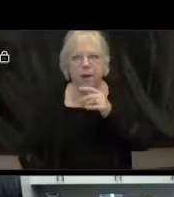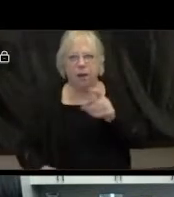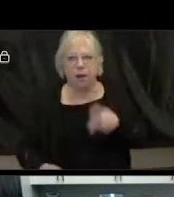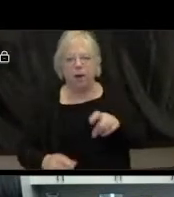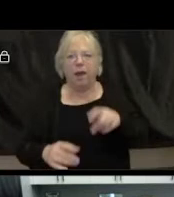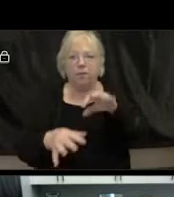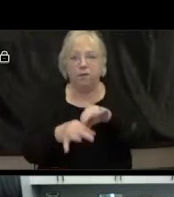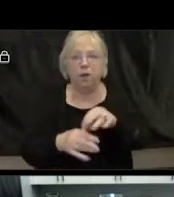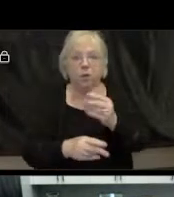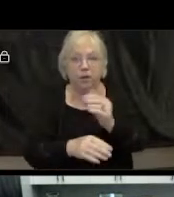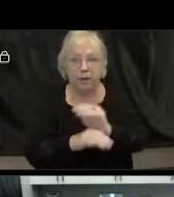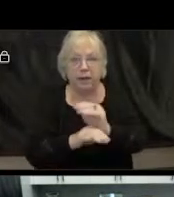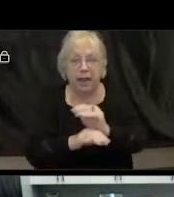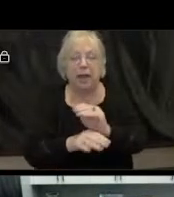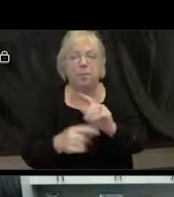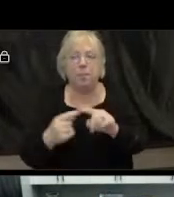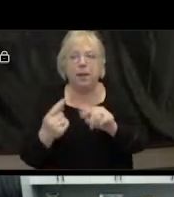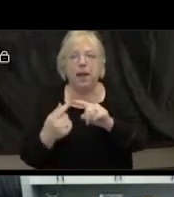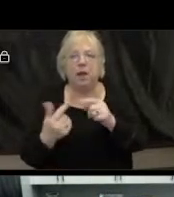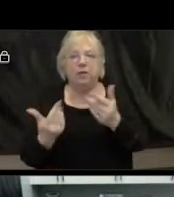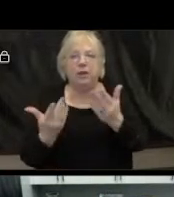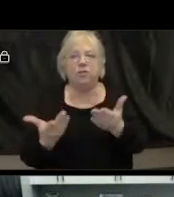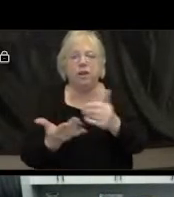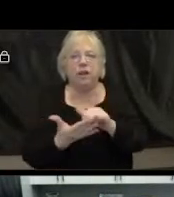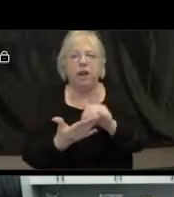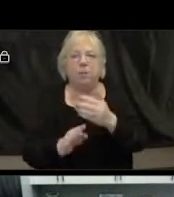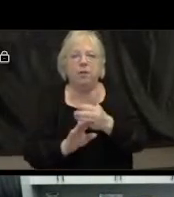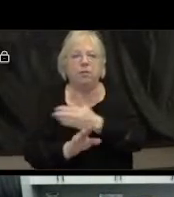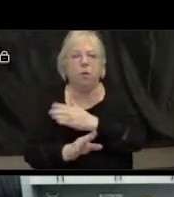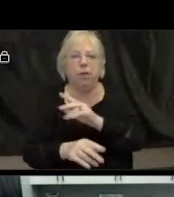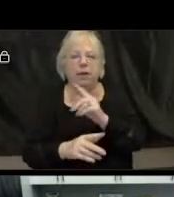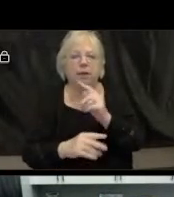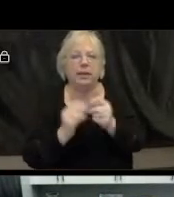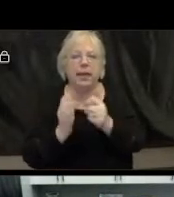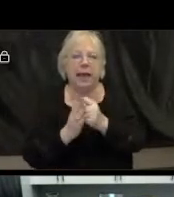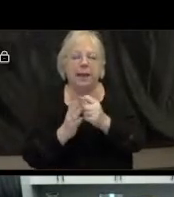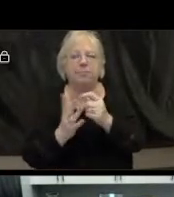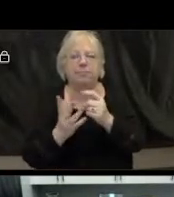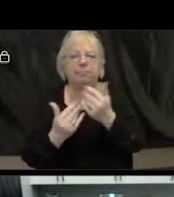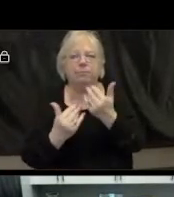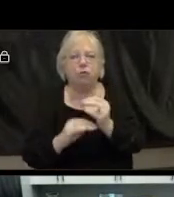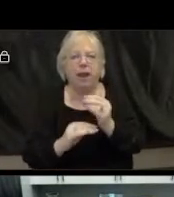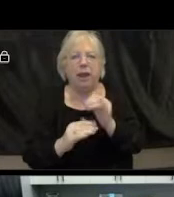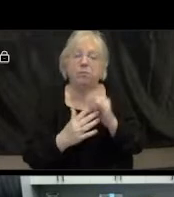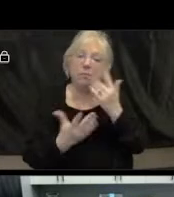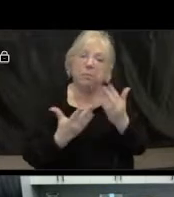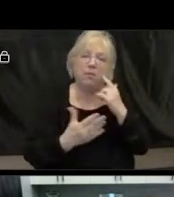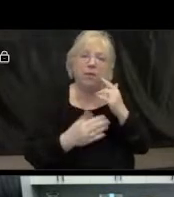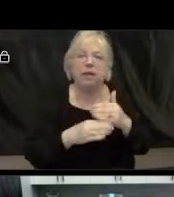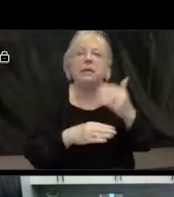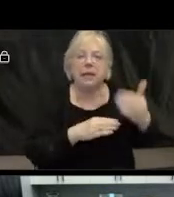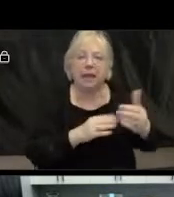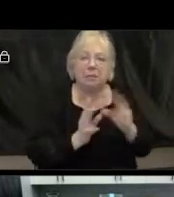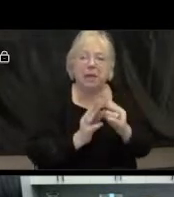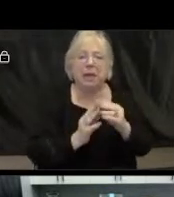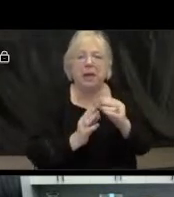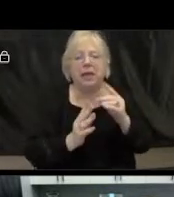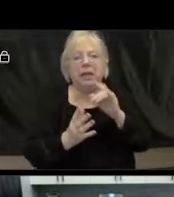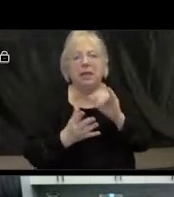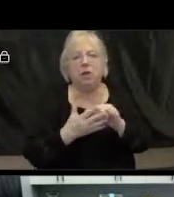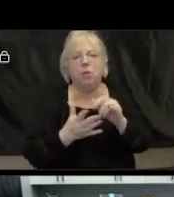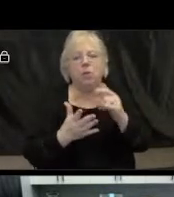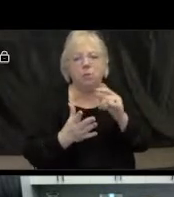do, but I would suggest before that time frame, maybe the next meeting, they put that as an item to make a decision